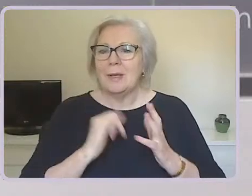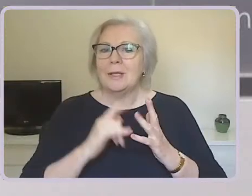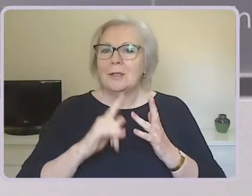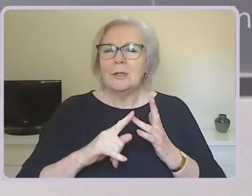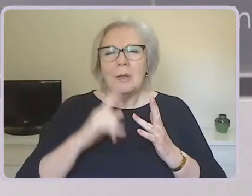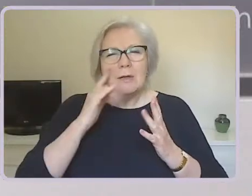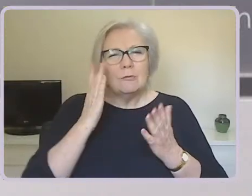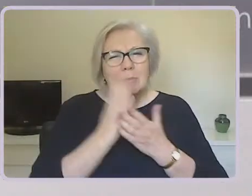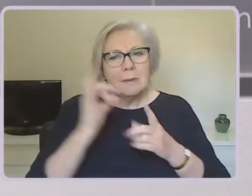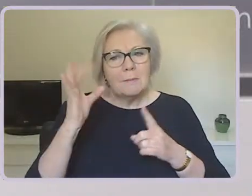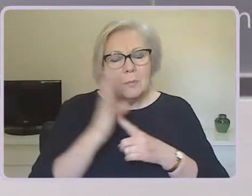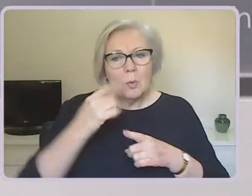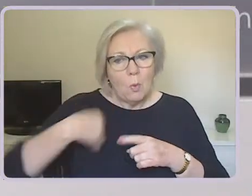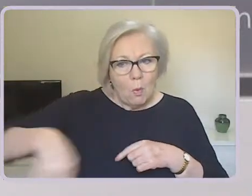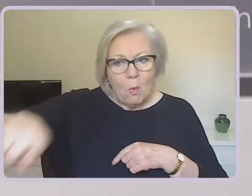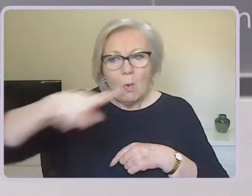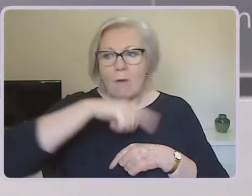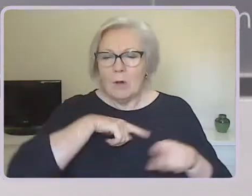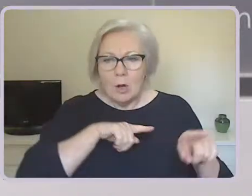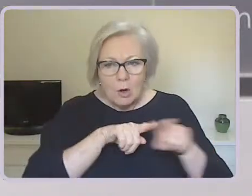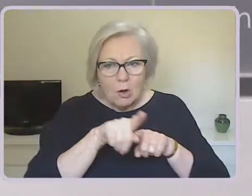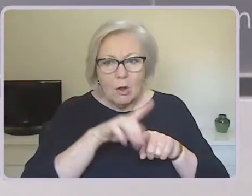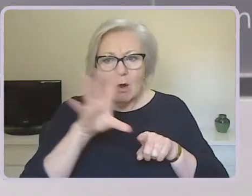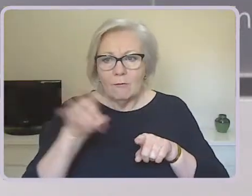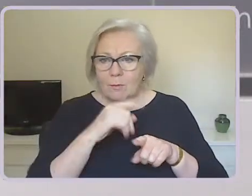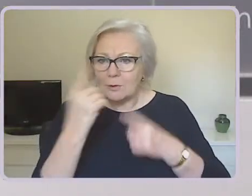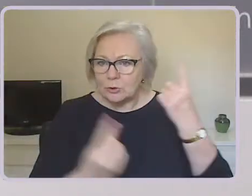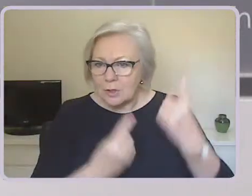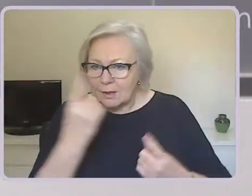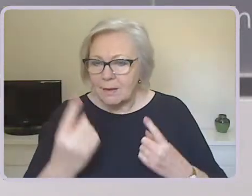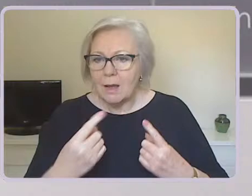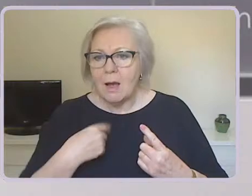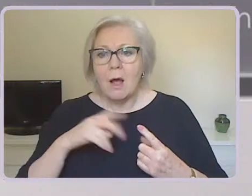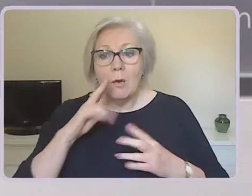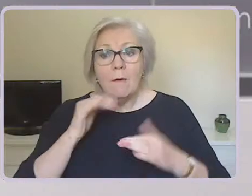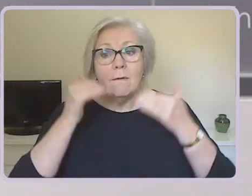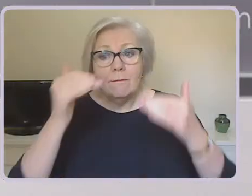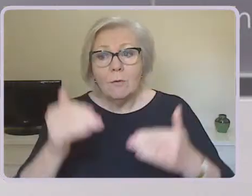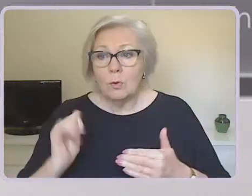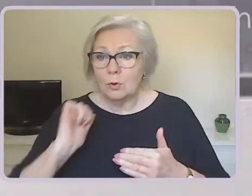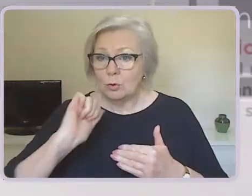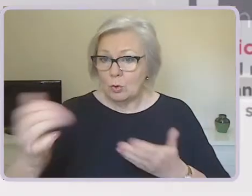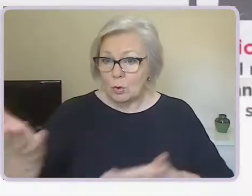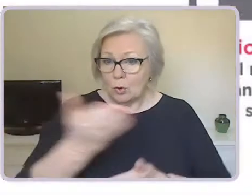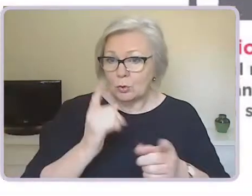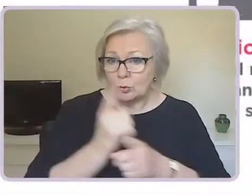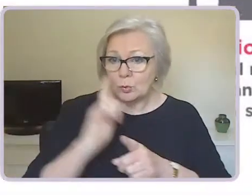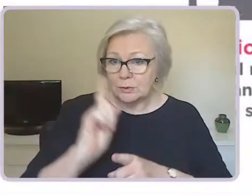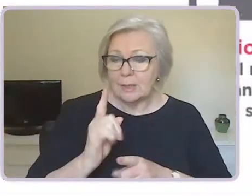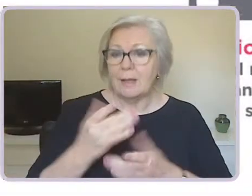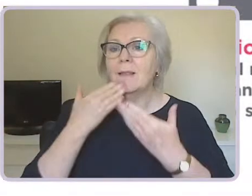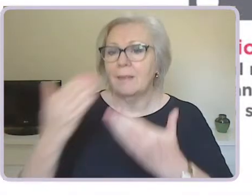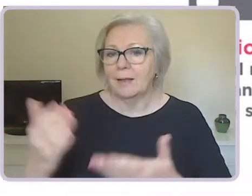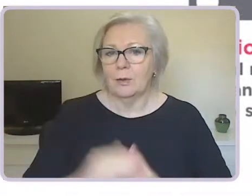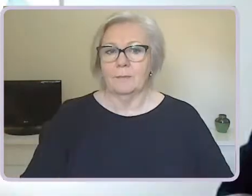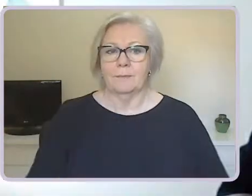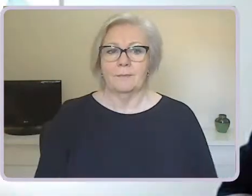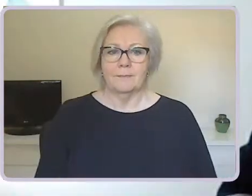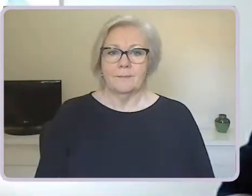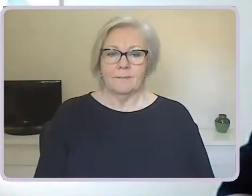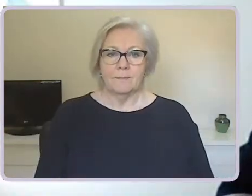learn, and I really do look forward to learning the outcomes of your discussions here today. Thank you.